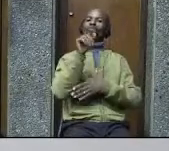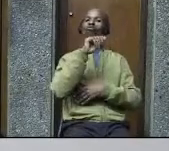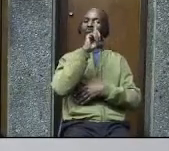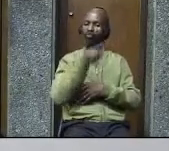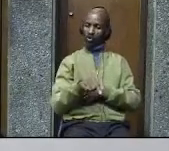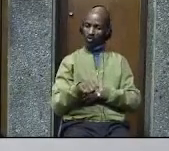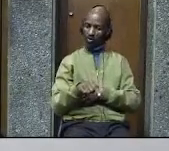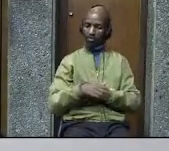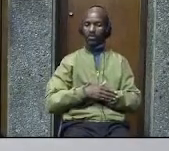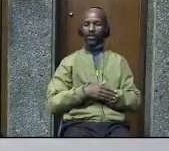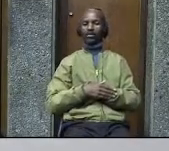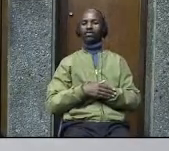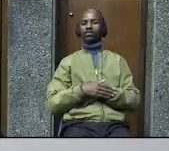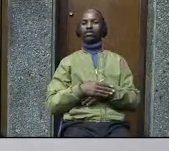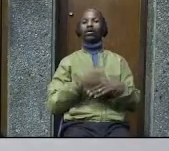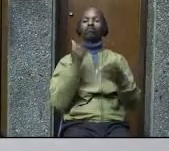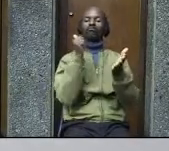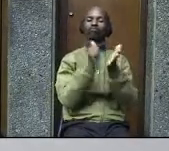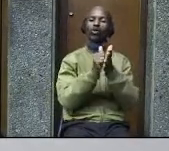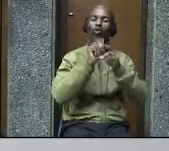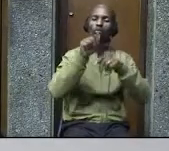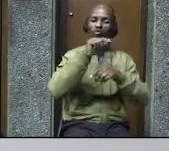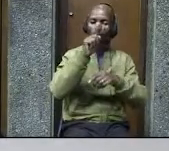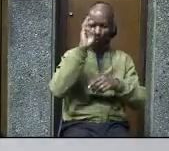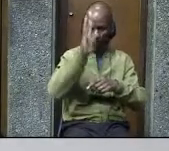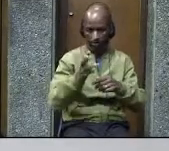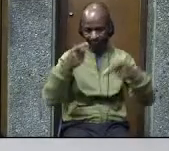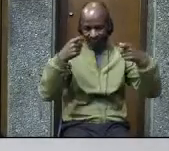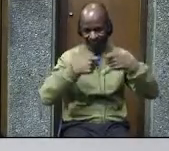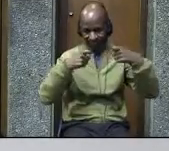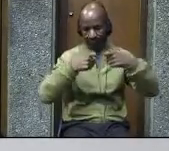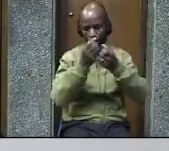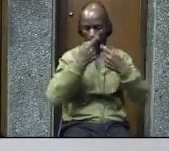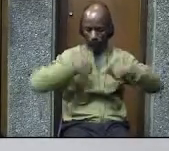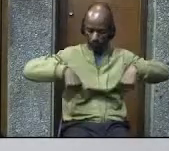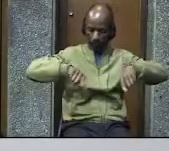whether the expropriation is right, it's wrong, we're going to fight amongst